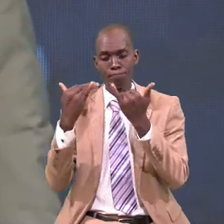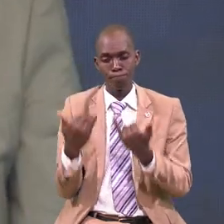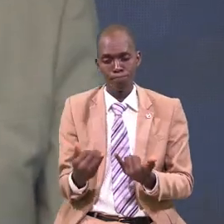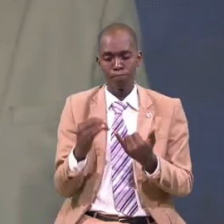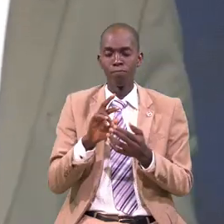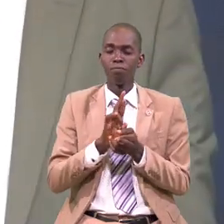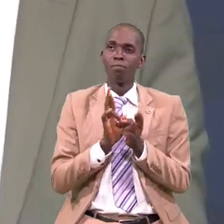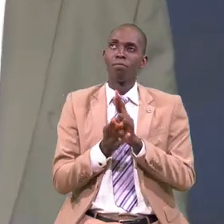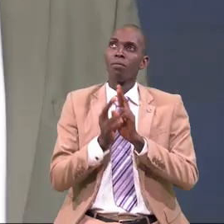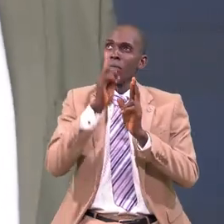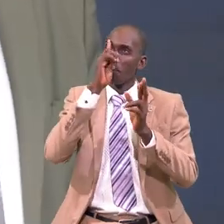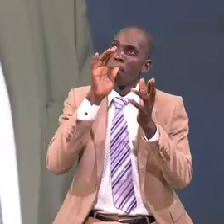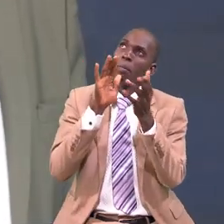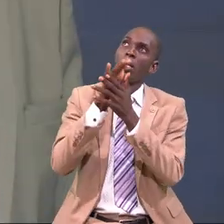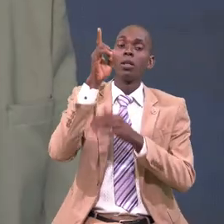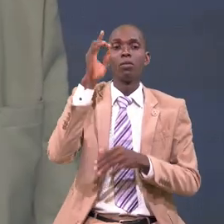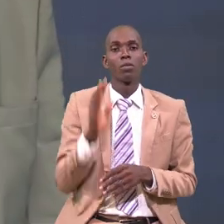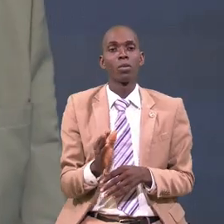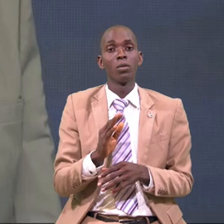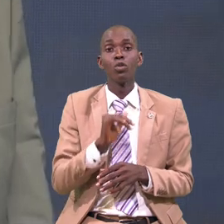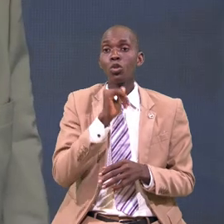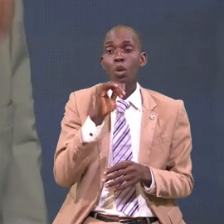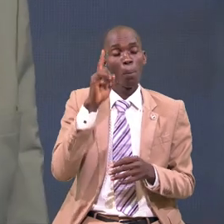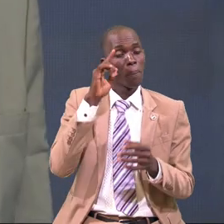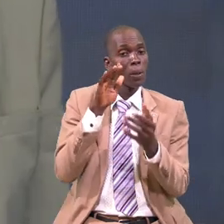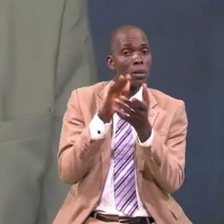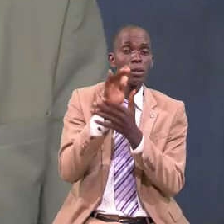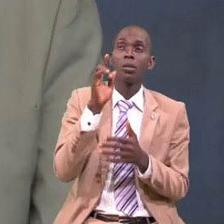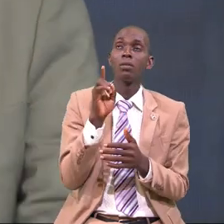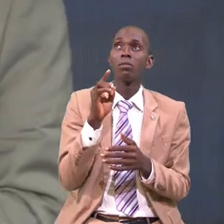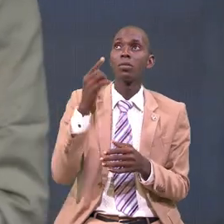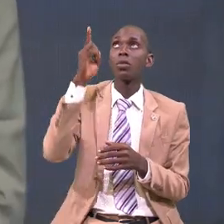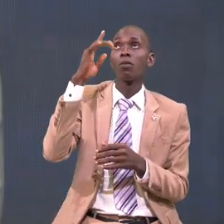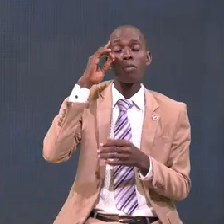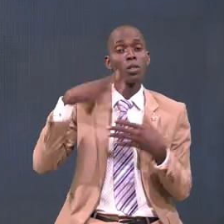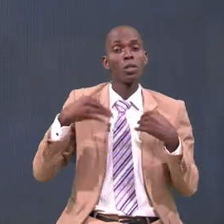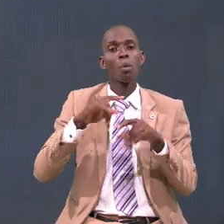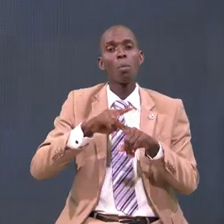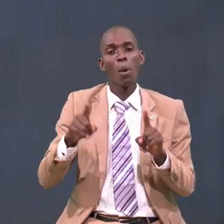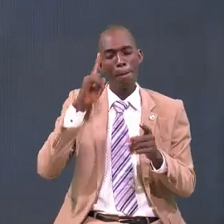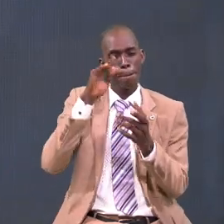They didn't believe for healing, they believed judgment will come.